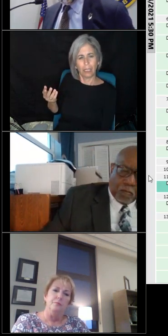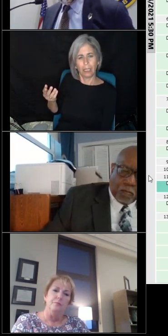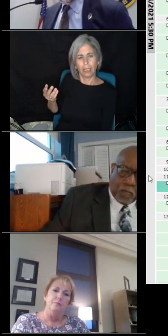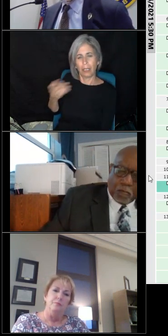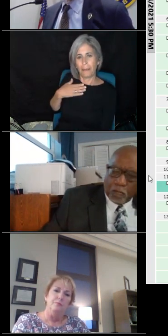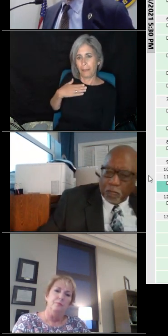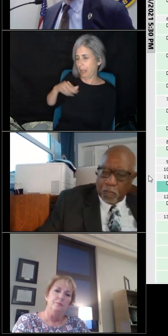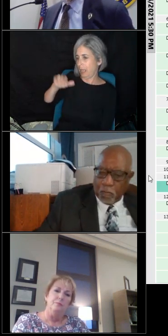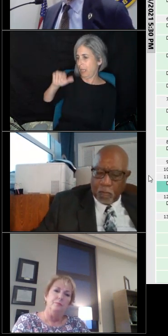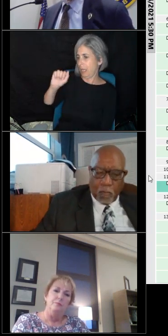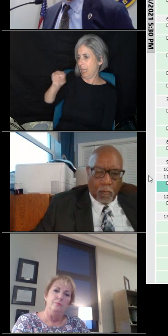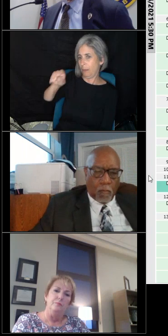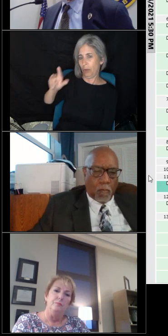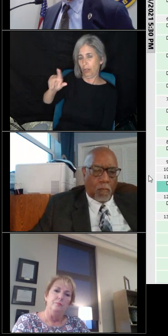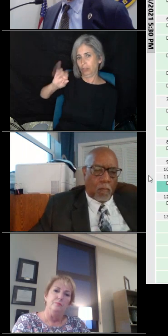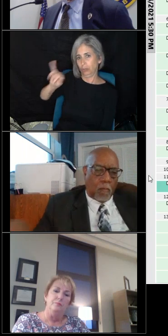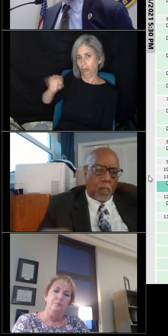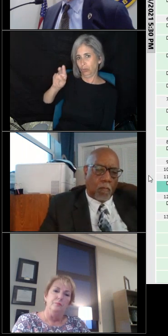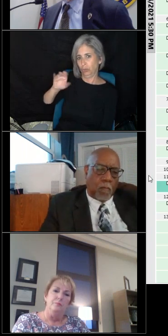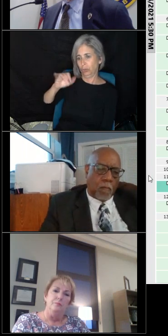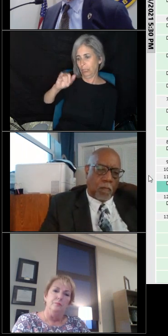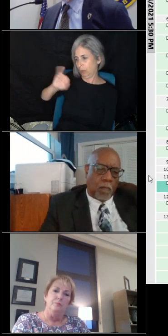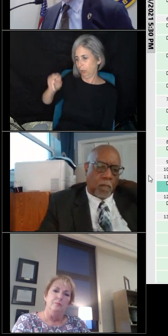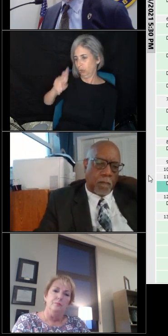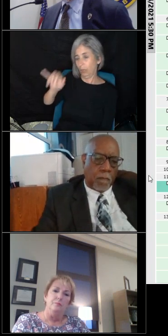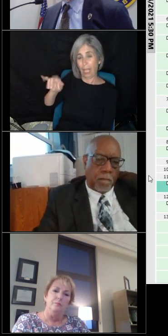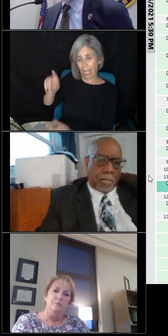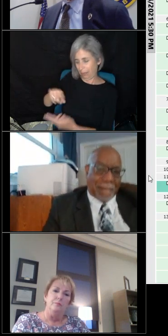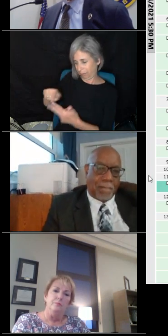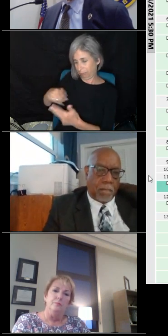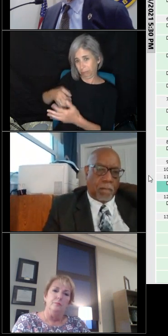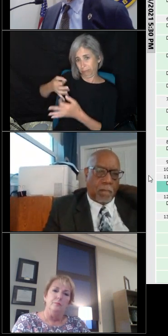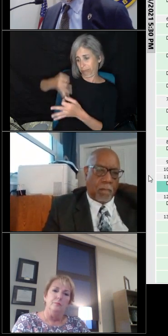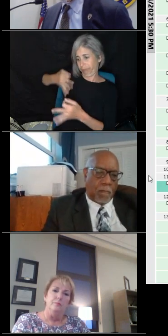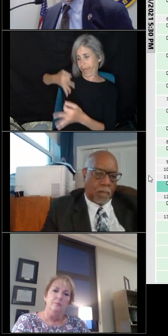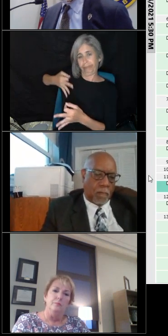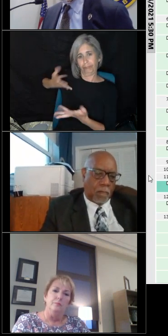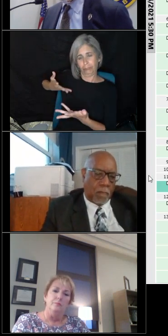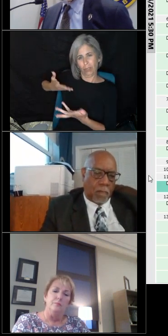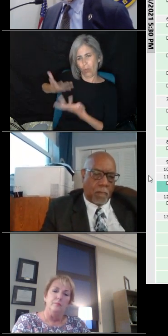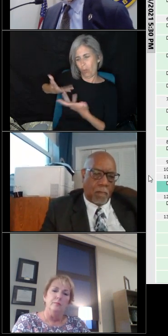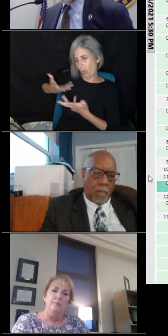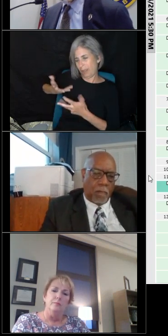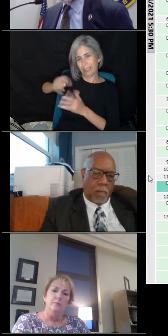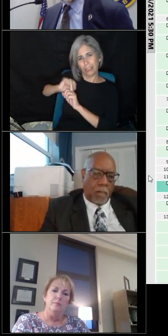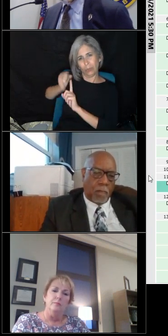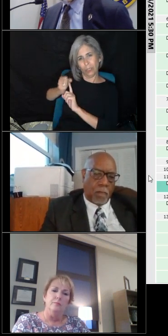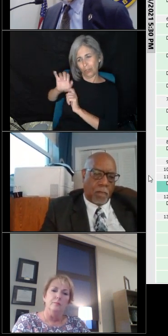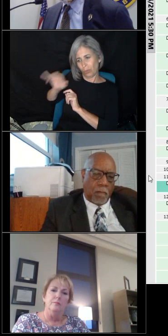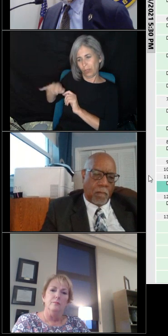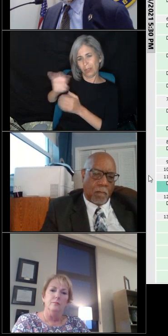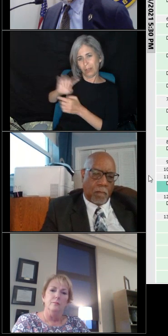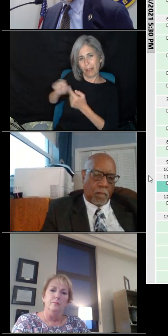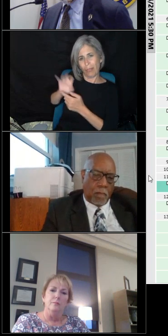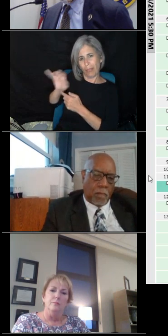to June, now June till July. Are you, what's the situation regarding